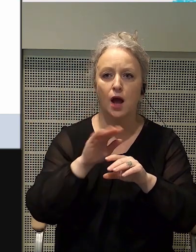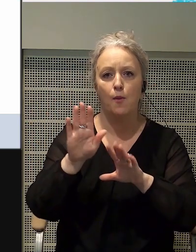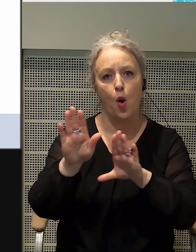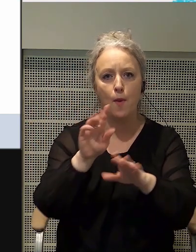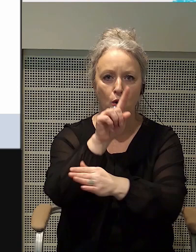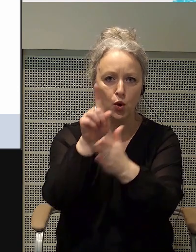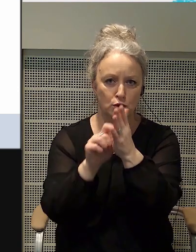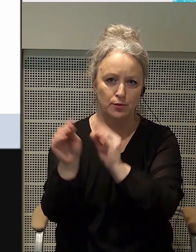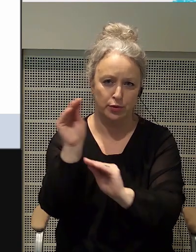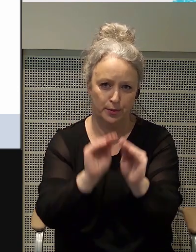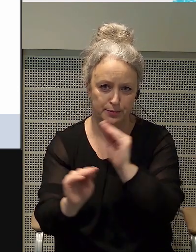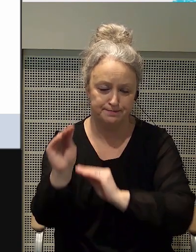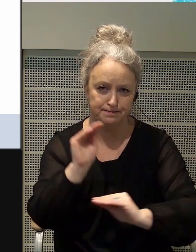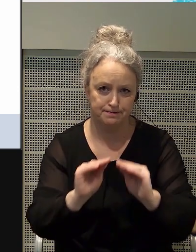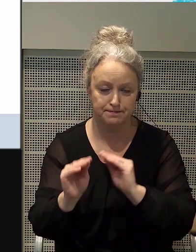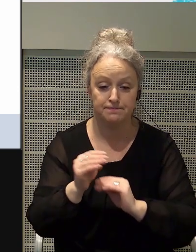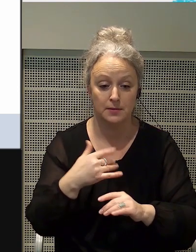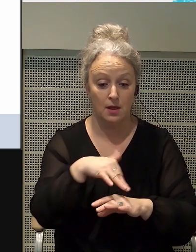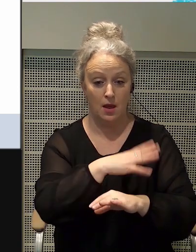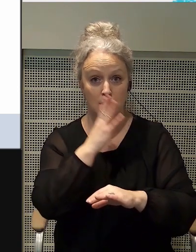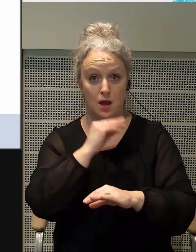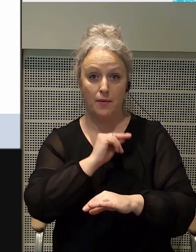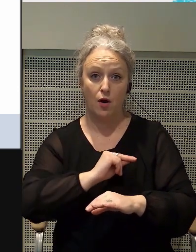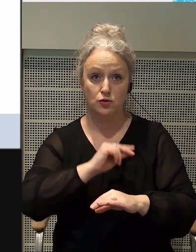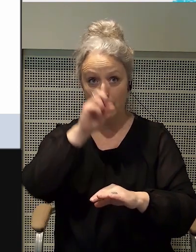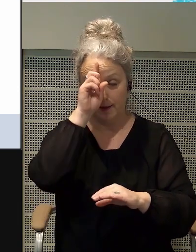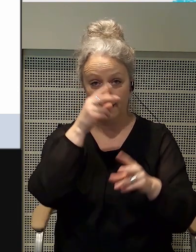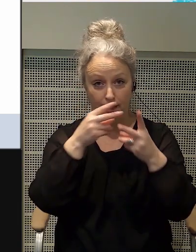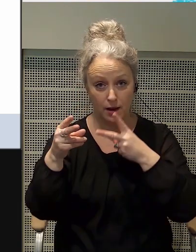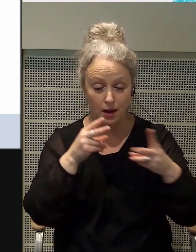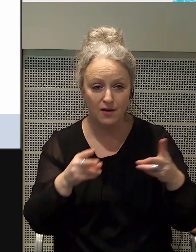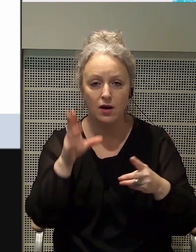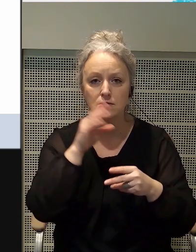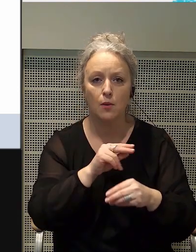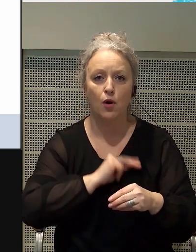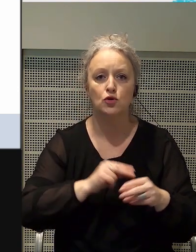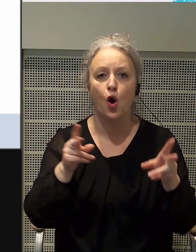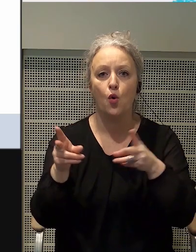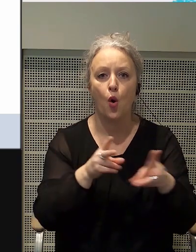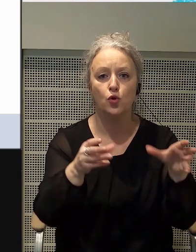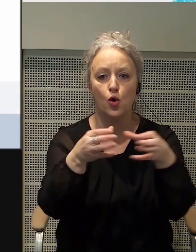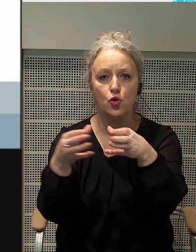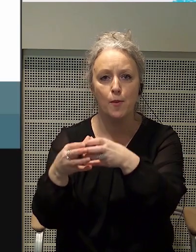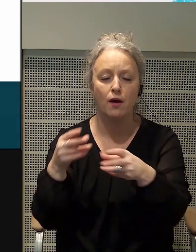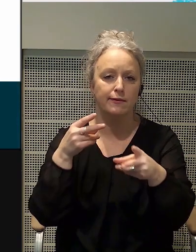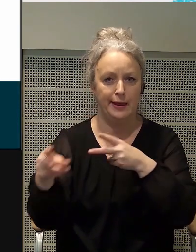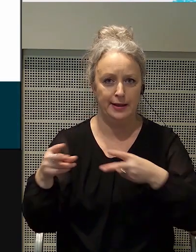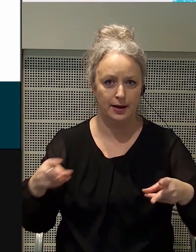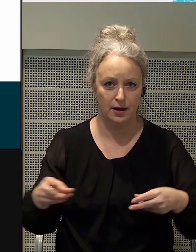different countries. I think this is probably the future of health-related quality of life research.